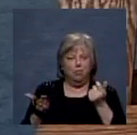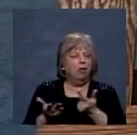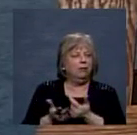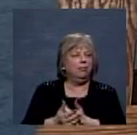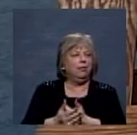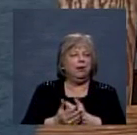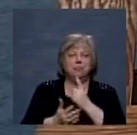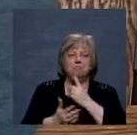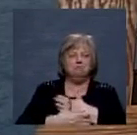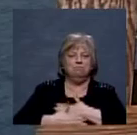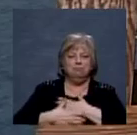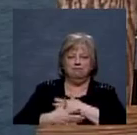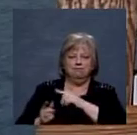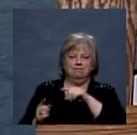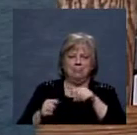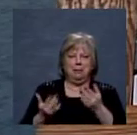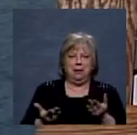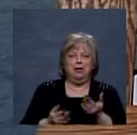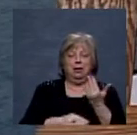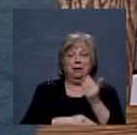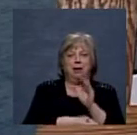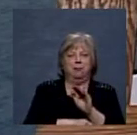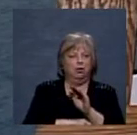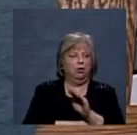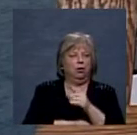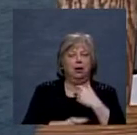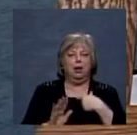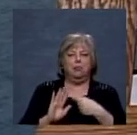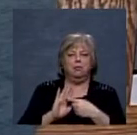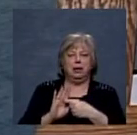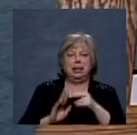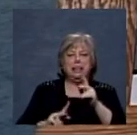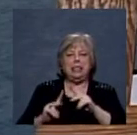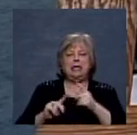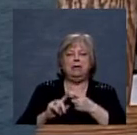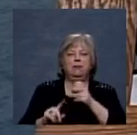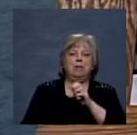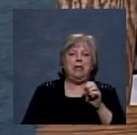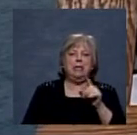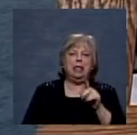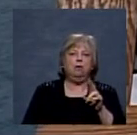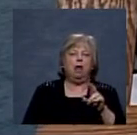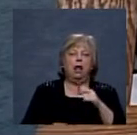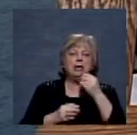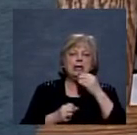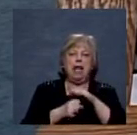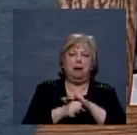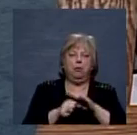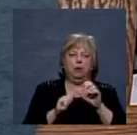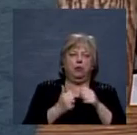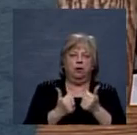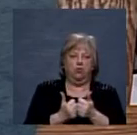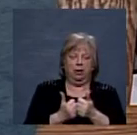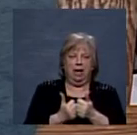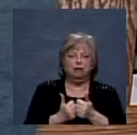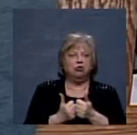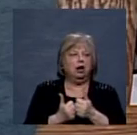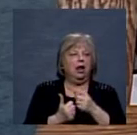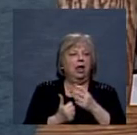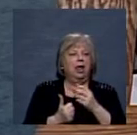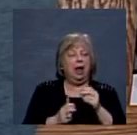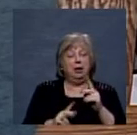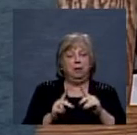a pleasure to be here this afternoon, and I am coming on behalf of citizens of East Little Rock Neighborhood Association and East Little Rock residents